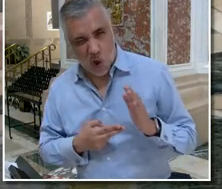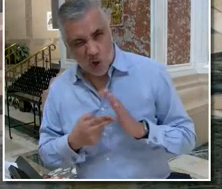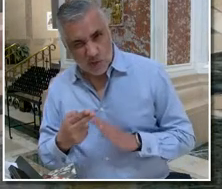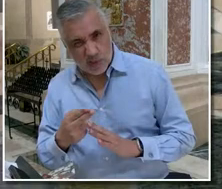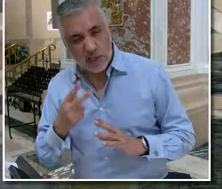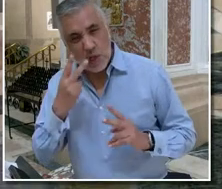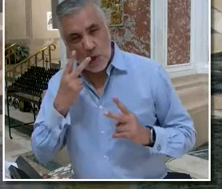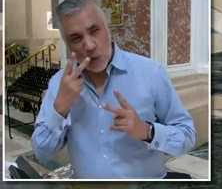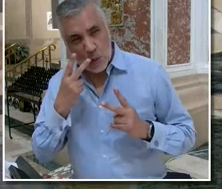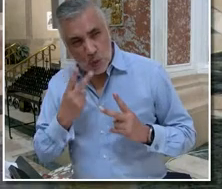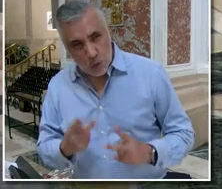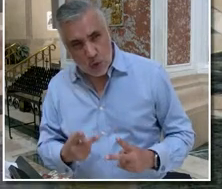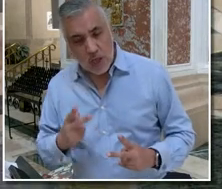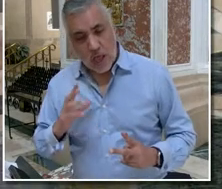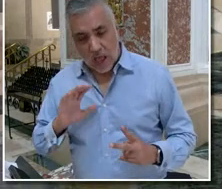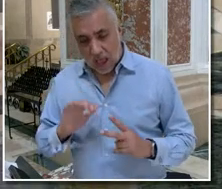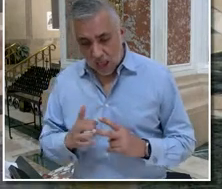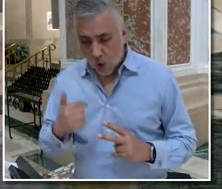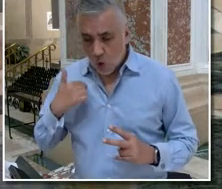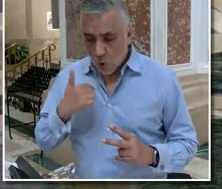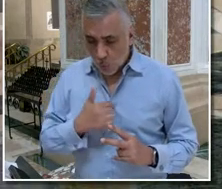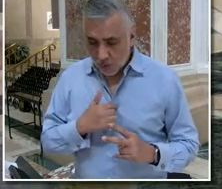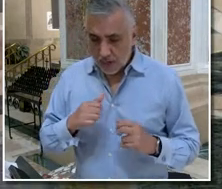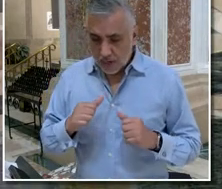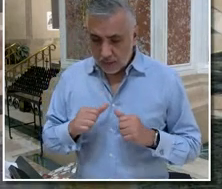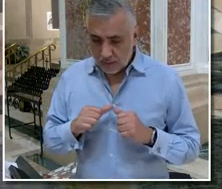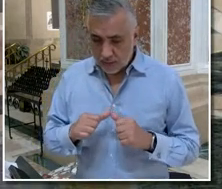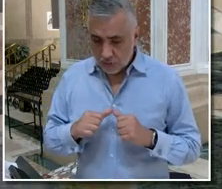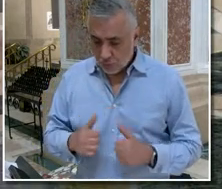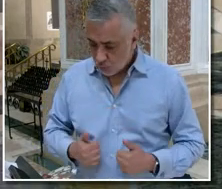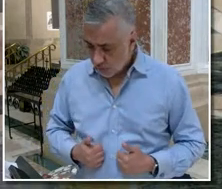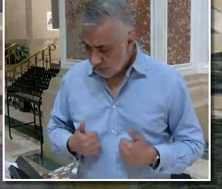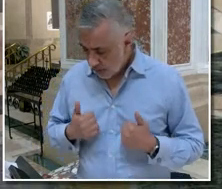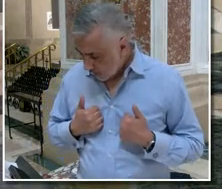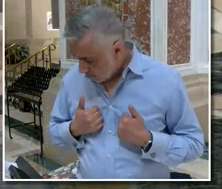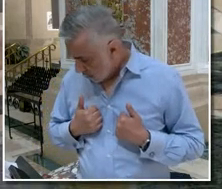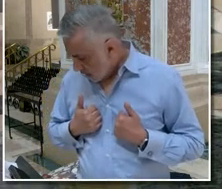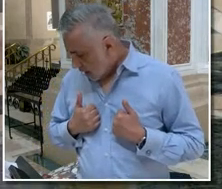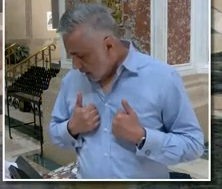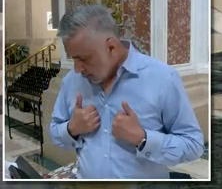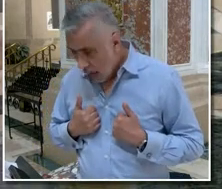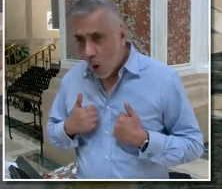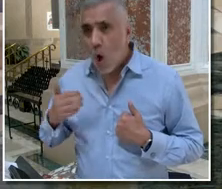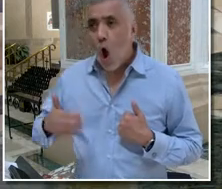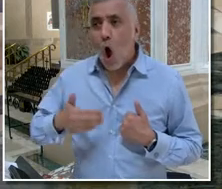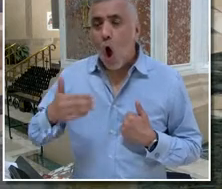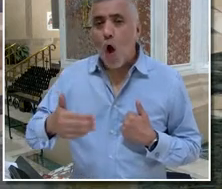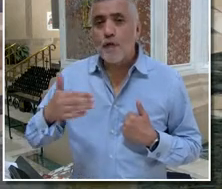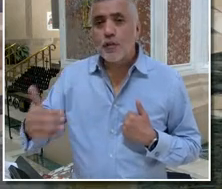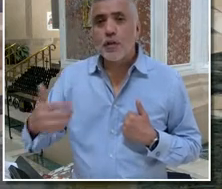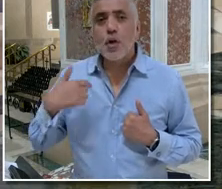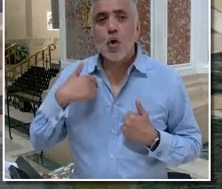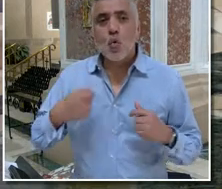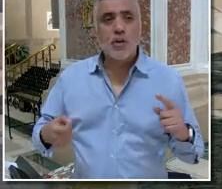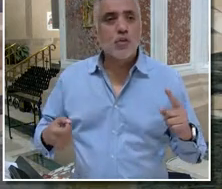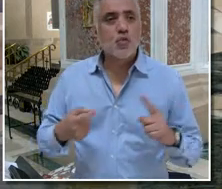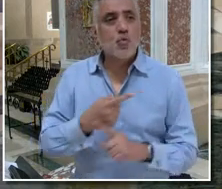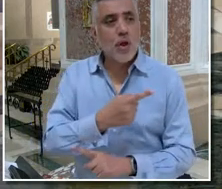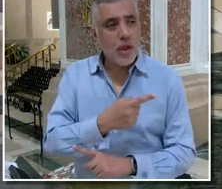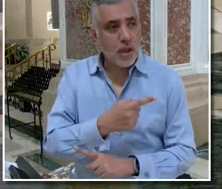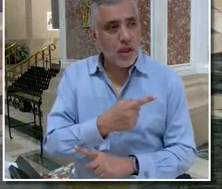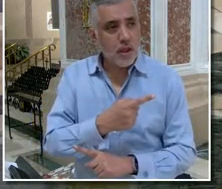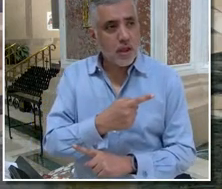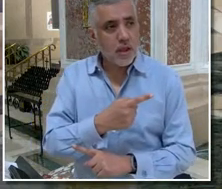look at how we continue to live and how often we stray from the gospel's